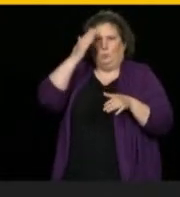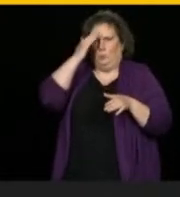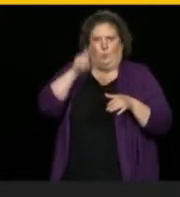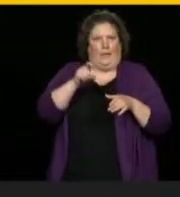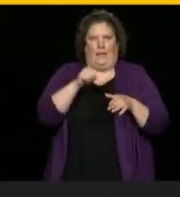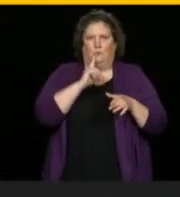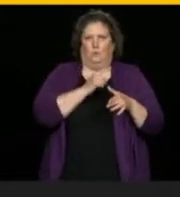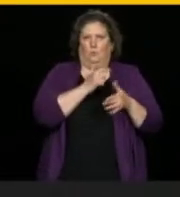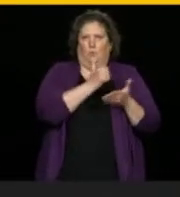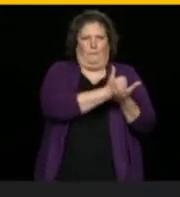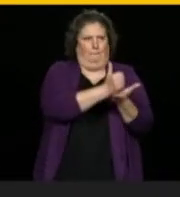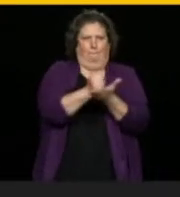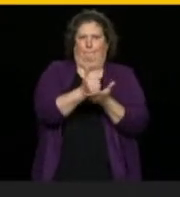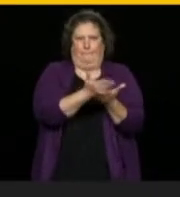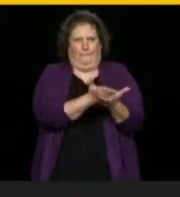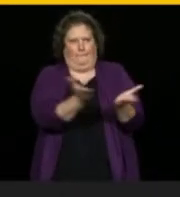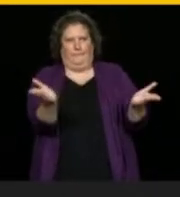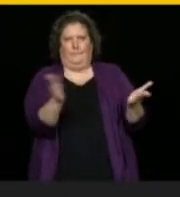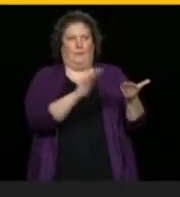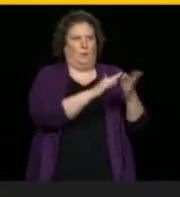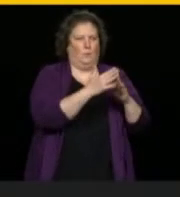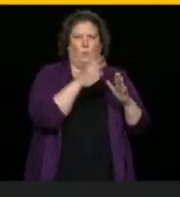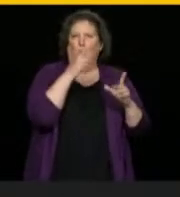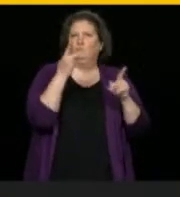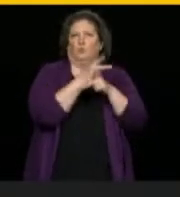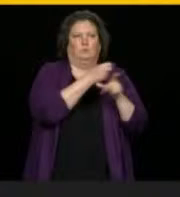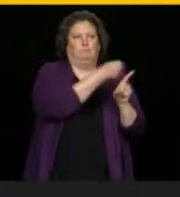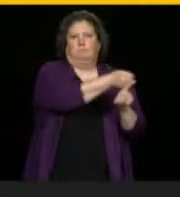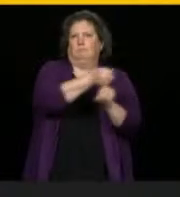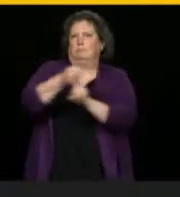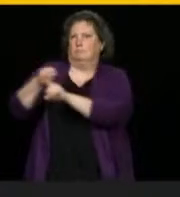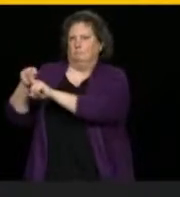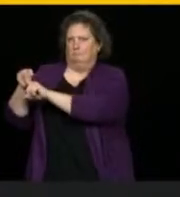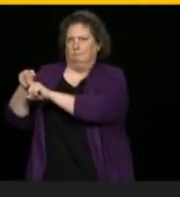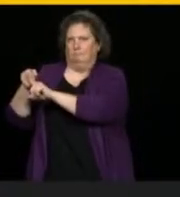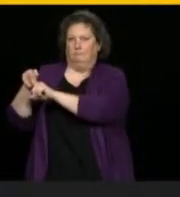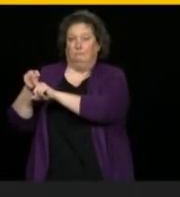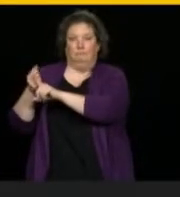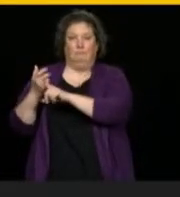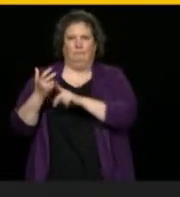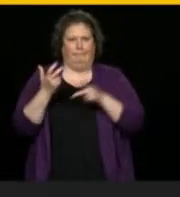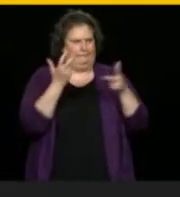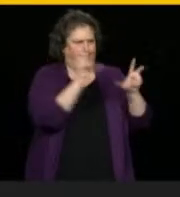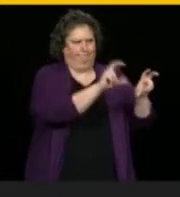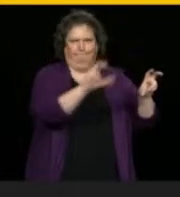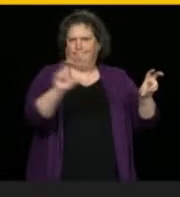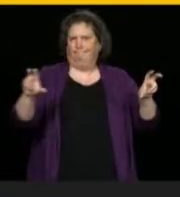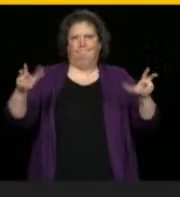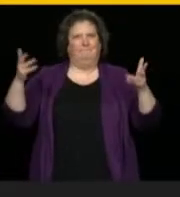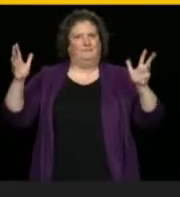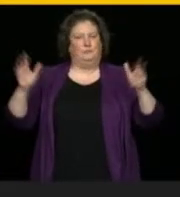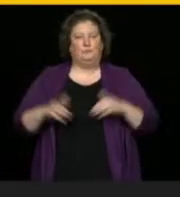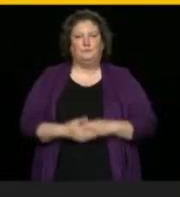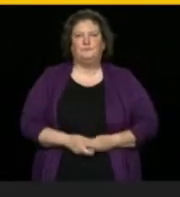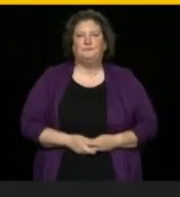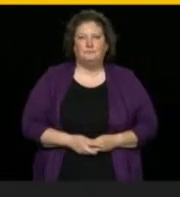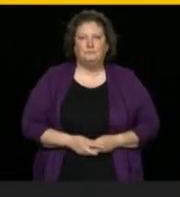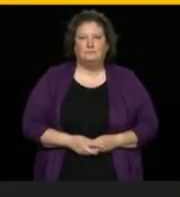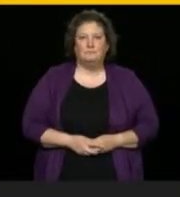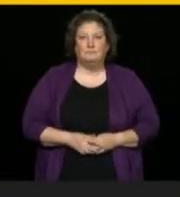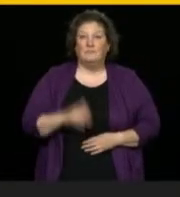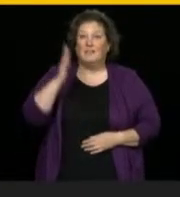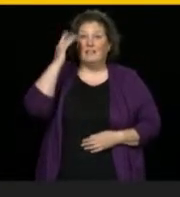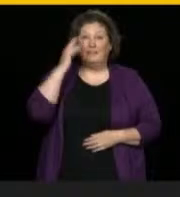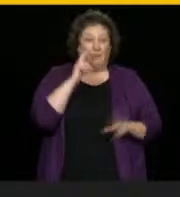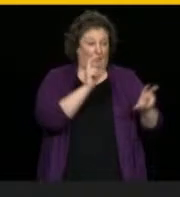a That's envoyée, why, 11 millions from de the Canadiens, start, plus qu'11 millions de Canadiens, par la we PCU helped et par 11 million l'assurance Canadians salariale,